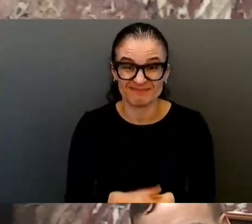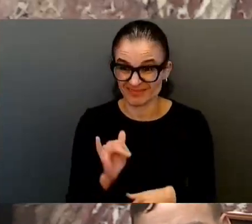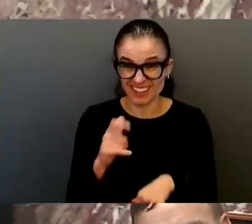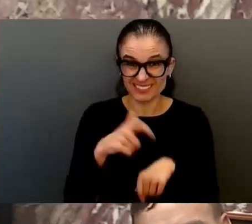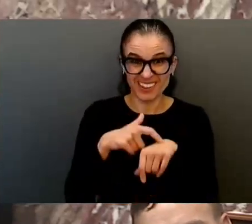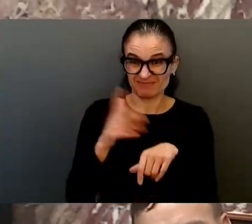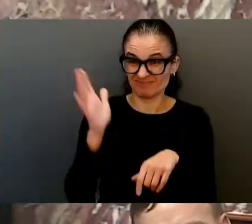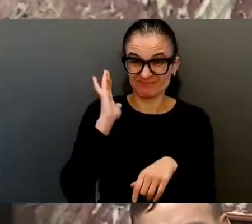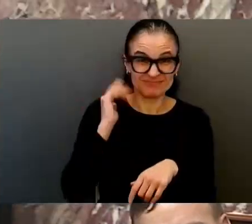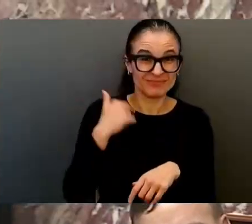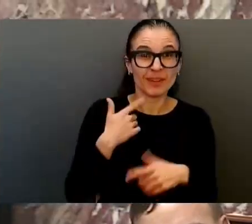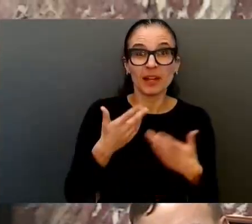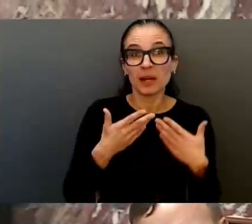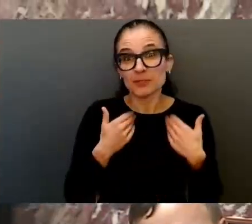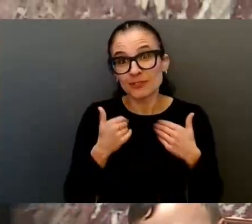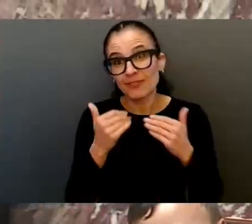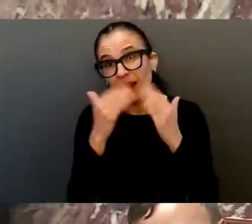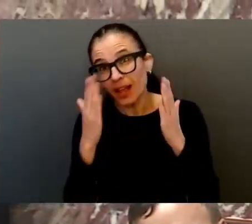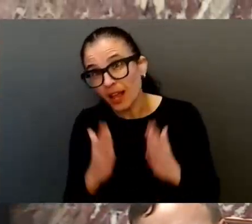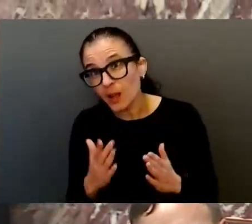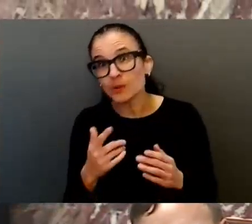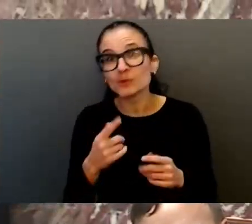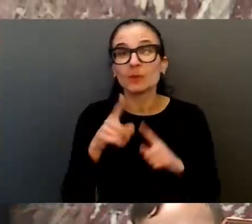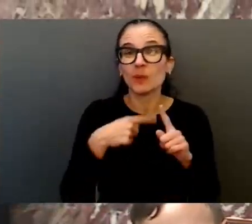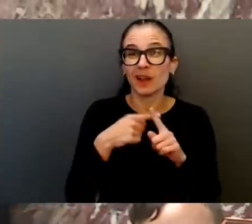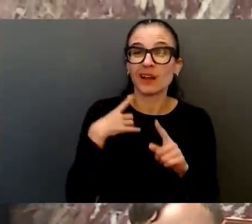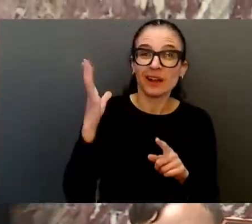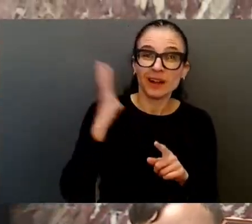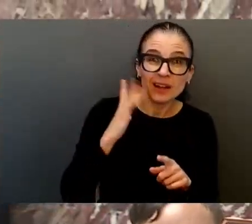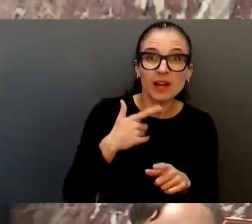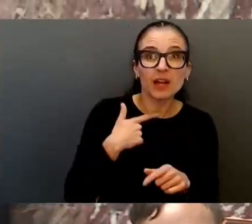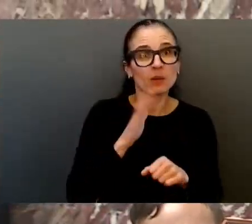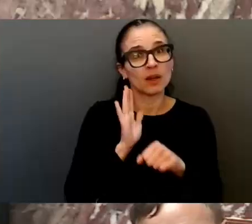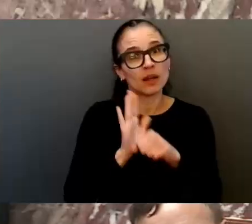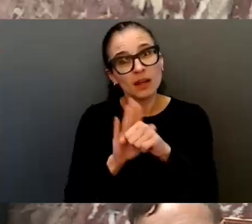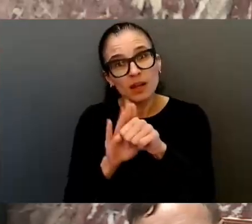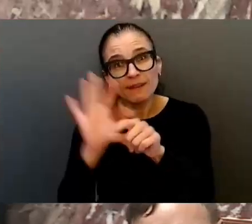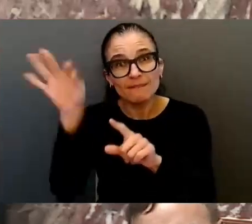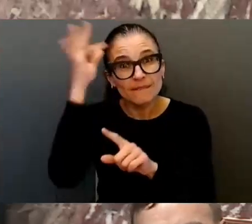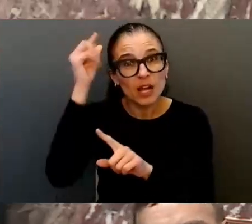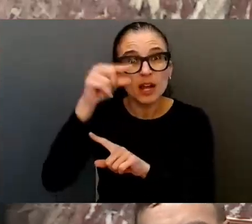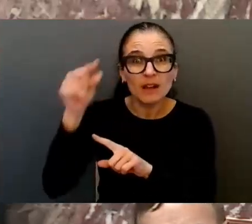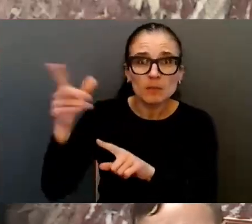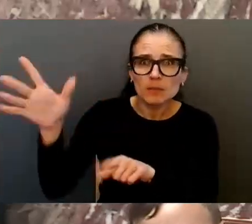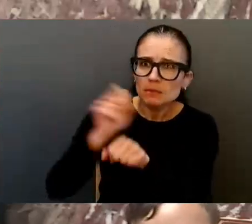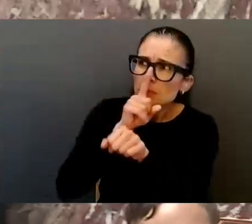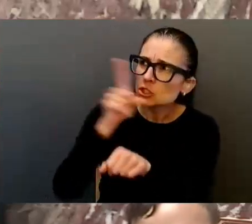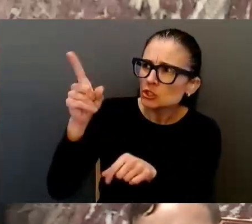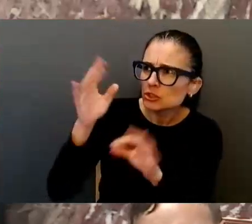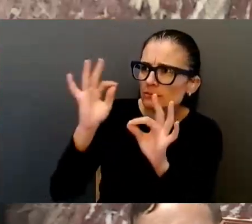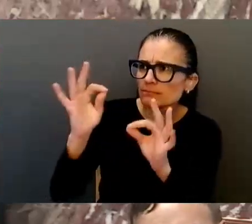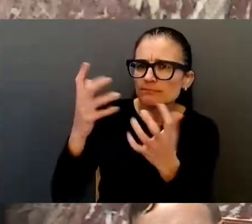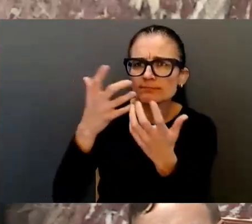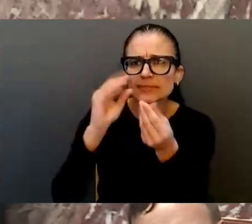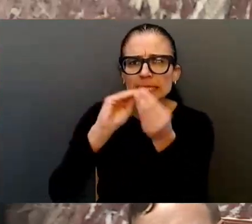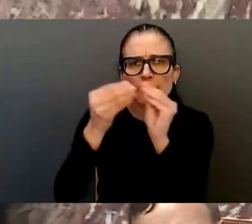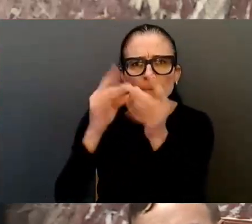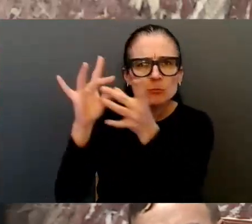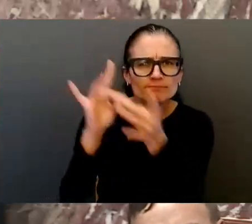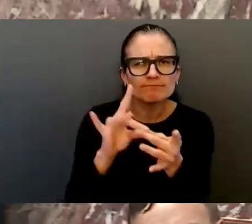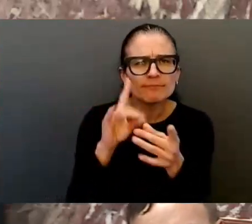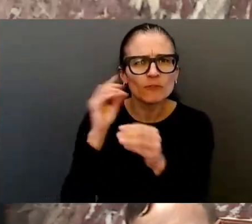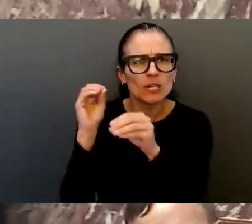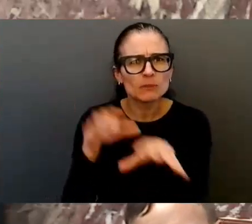have immigration numbers that align with the social services we have, with housing that we have in our communities. And we were doing